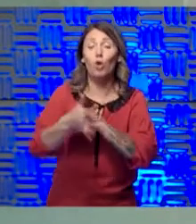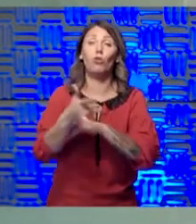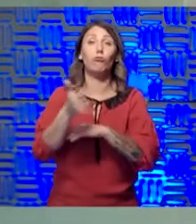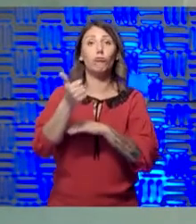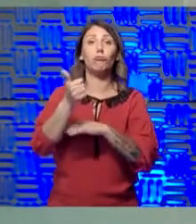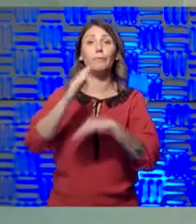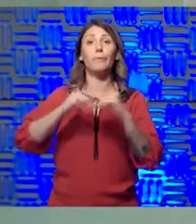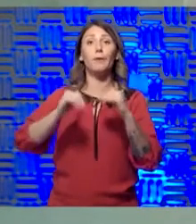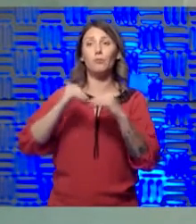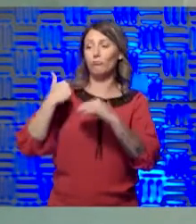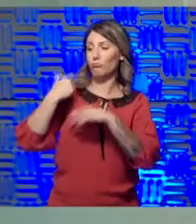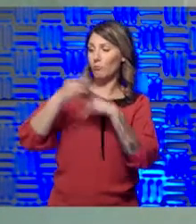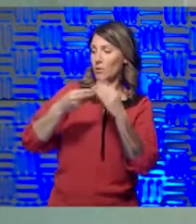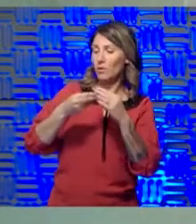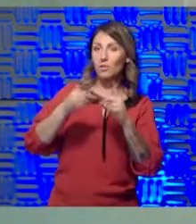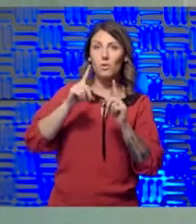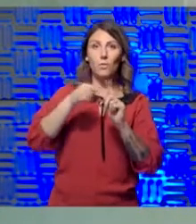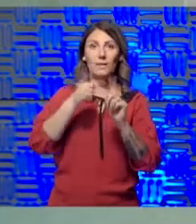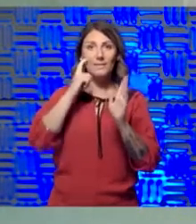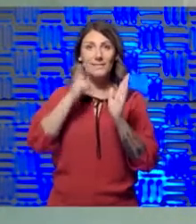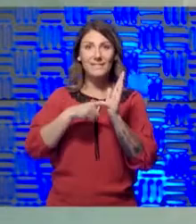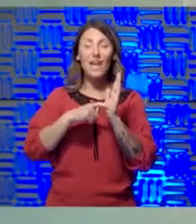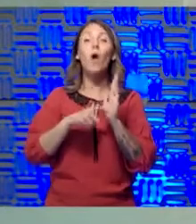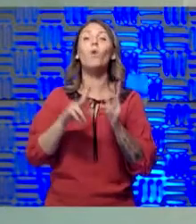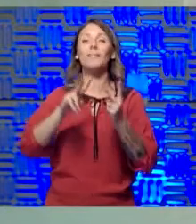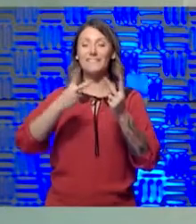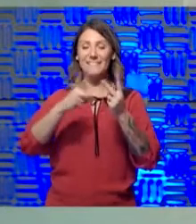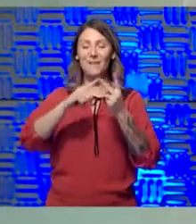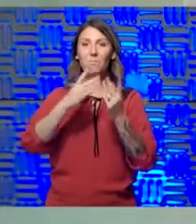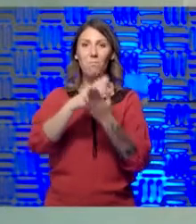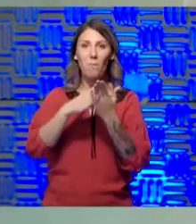been detected. I'm sorry, in the second part of the question.